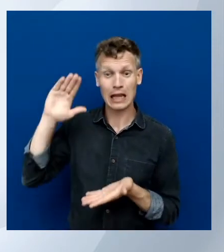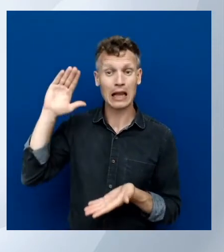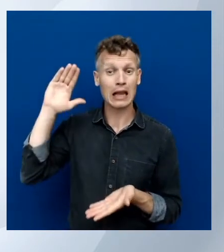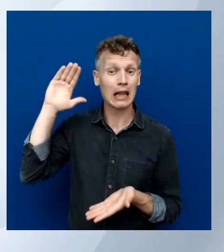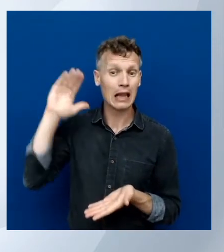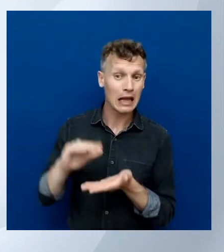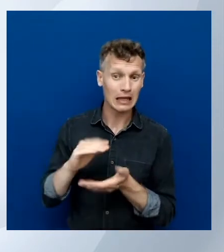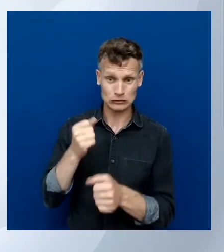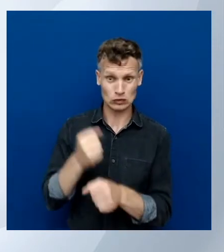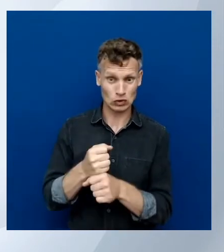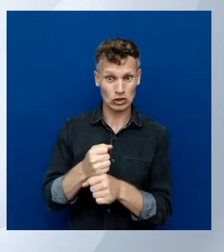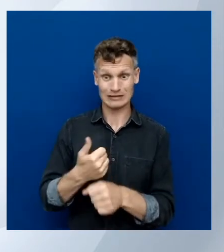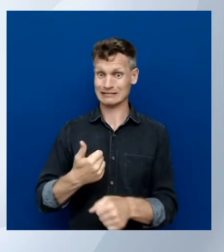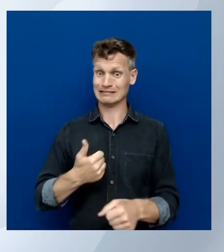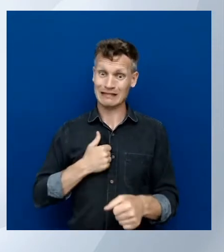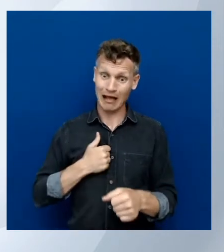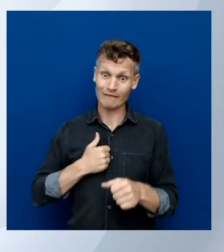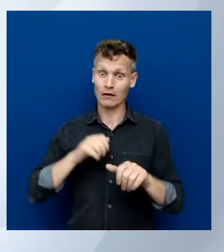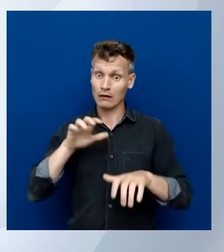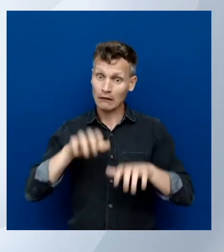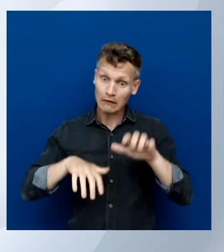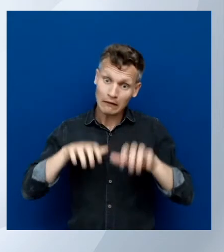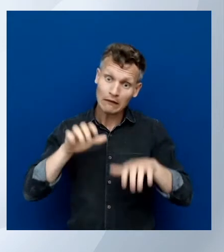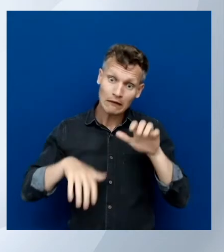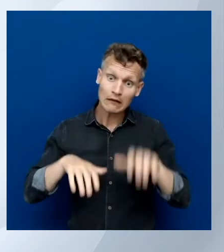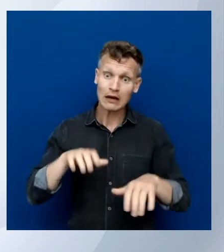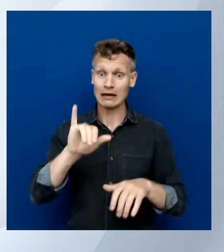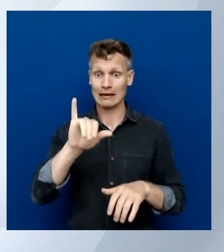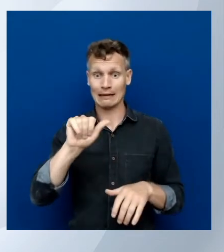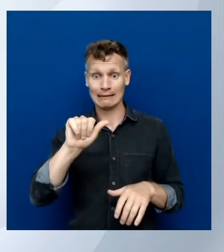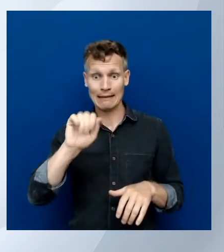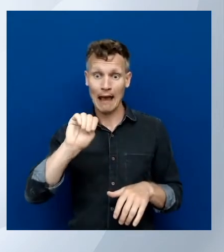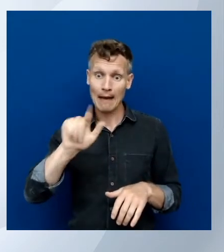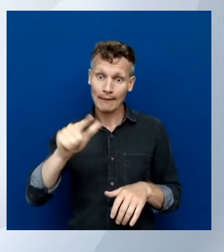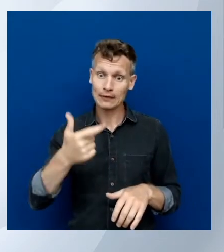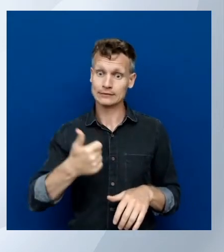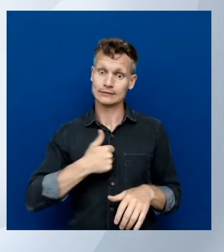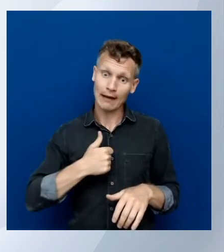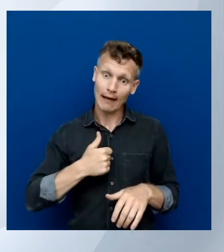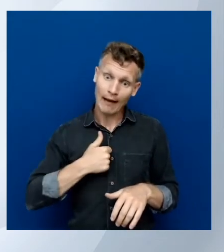write the YAML files by hand. I simply had to say,